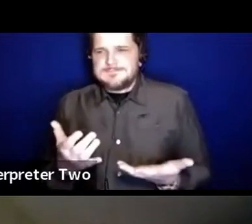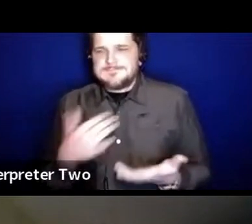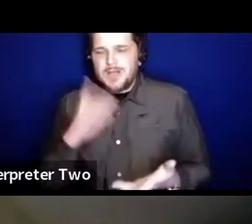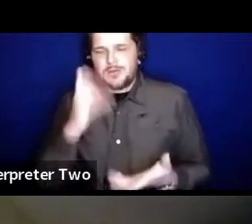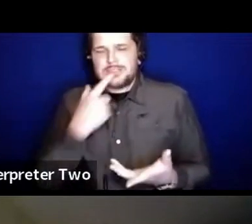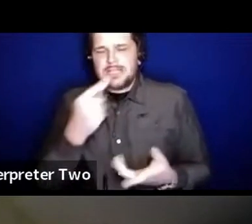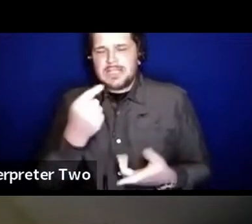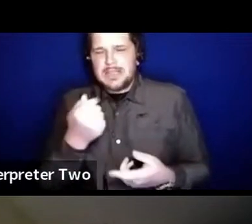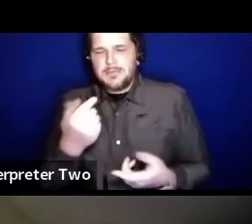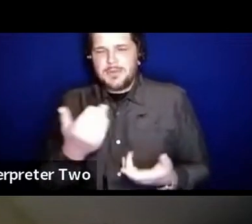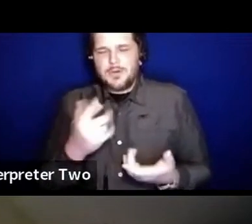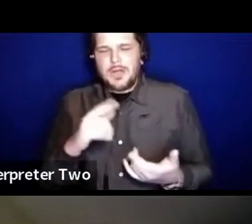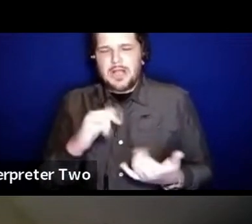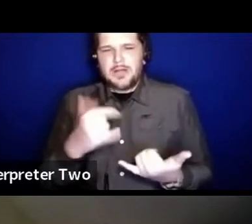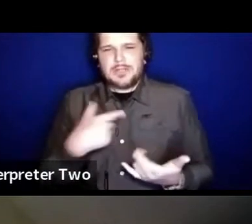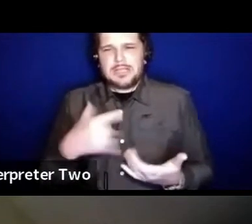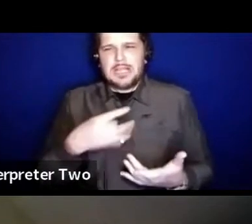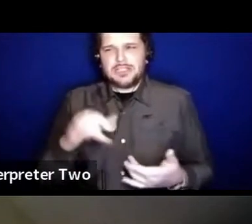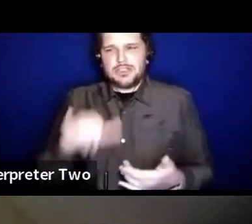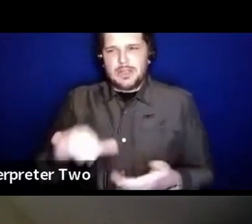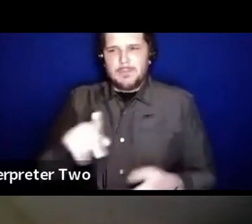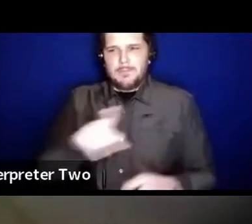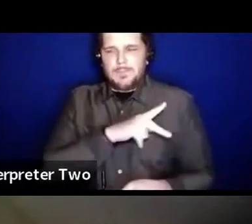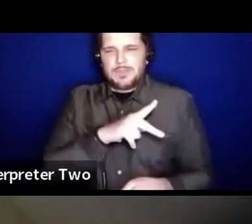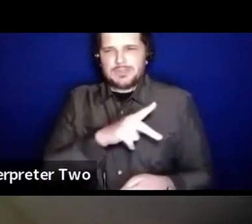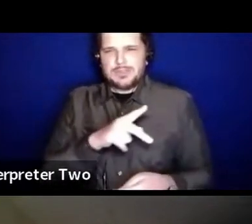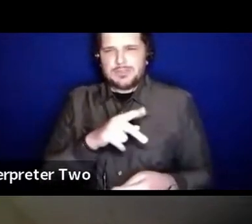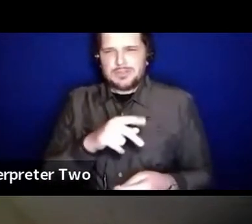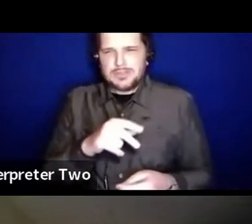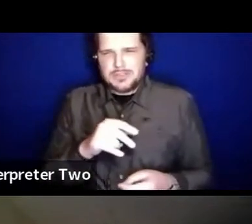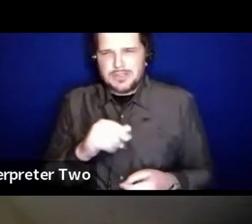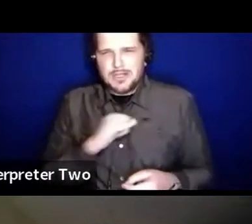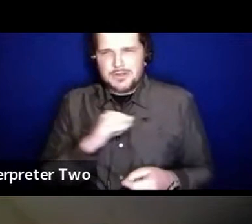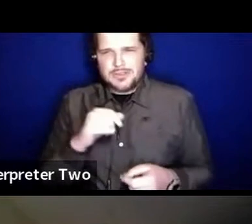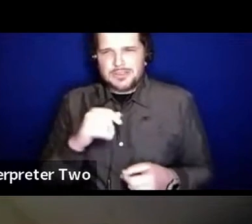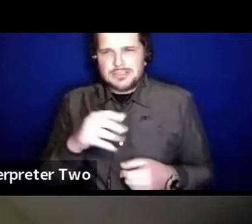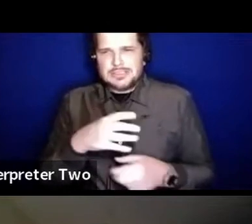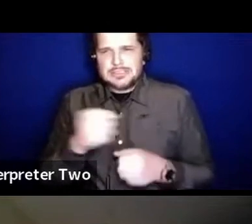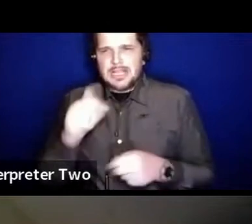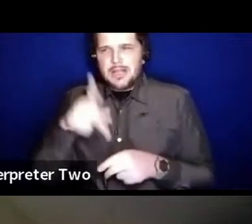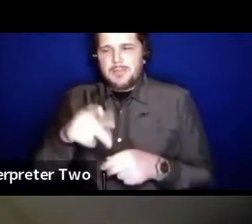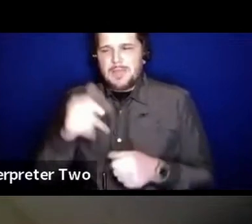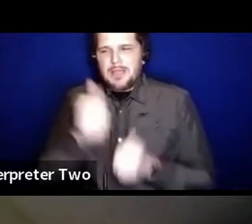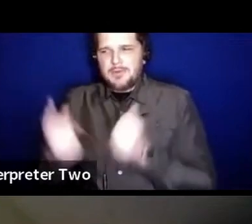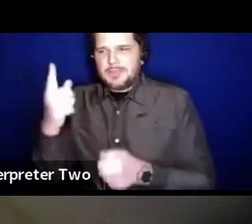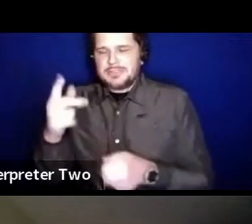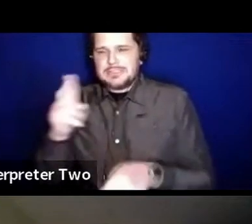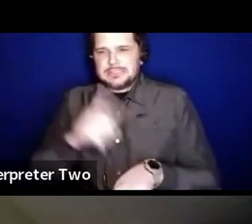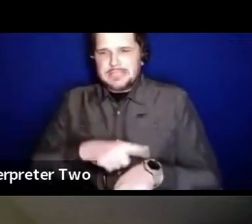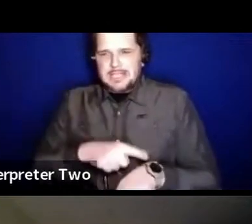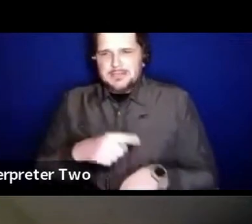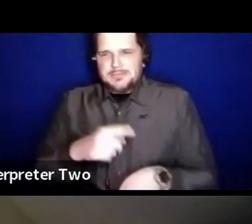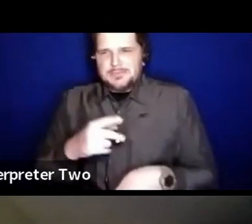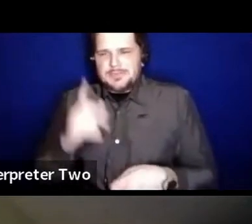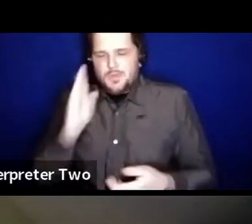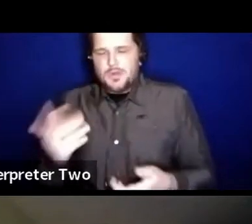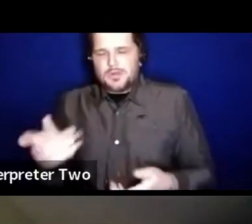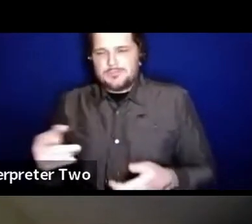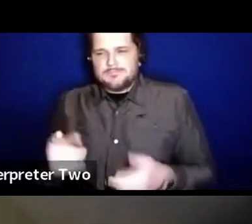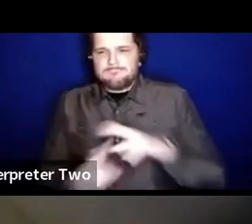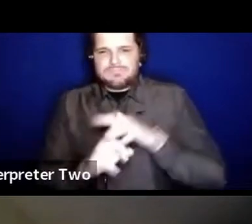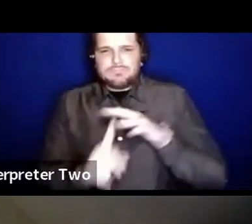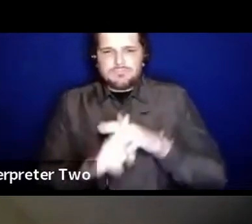to do that personally without taking too much of everyone else's time. And I feel like this will come up again and again in a conversation